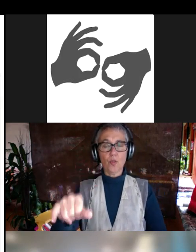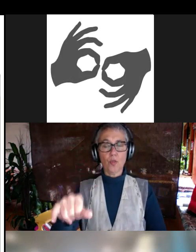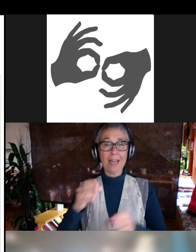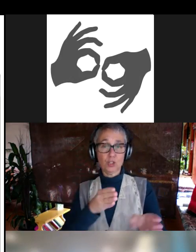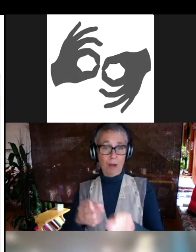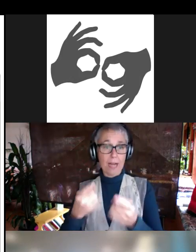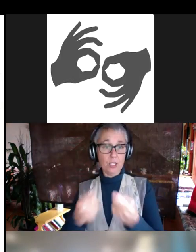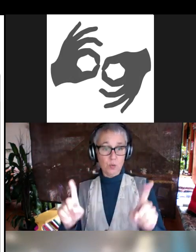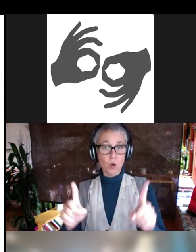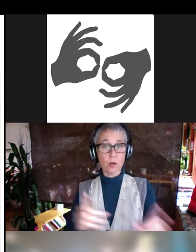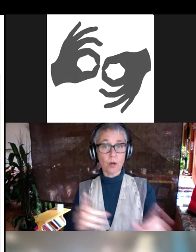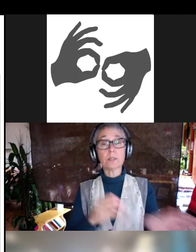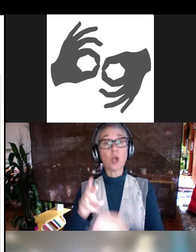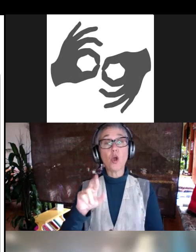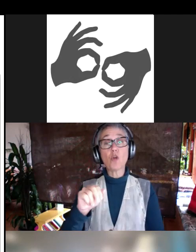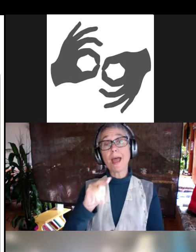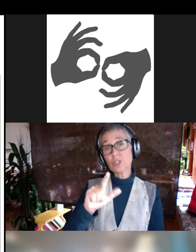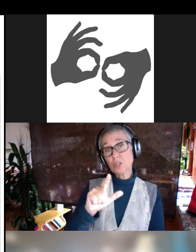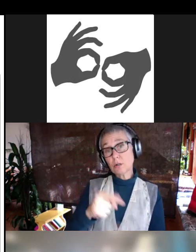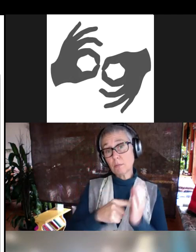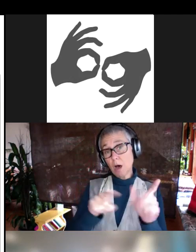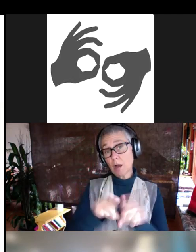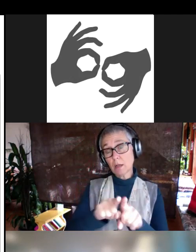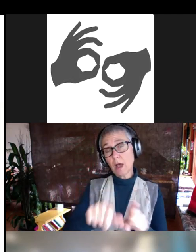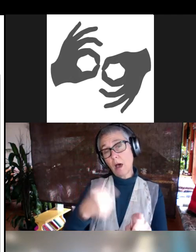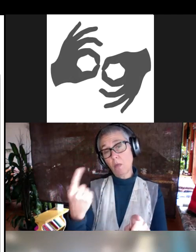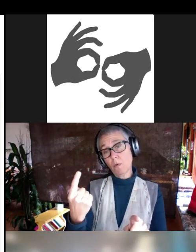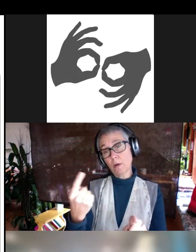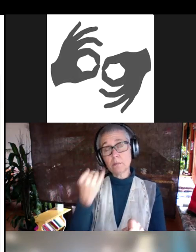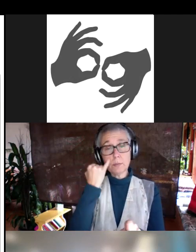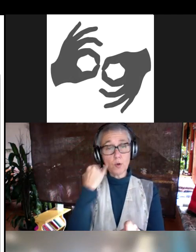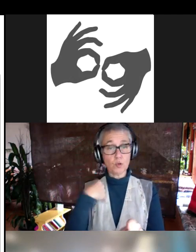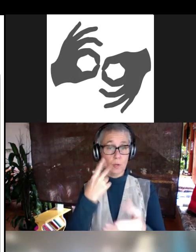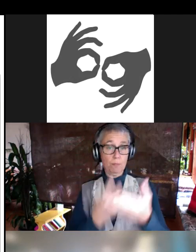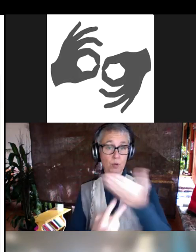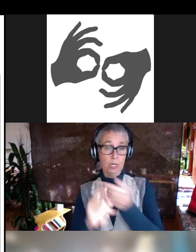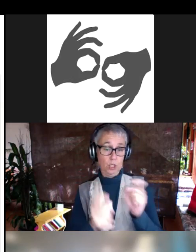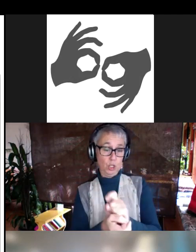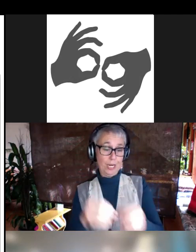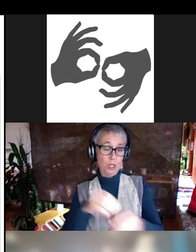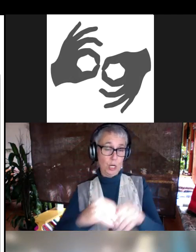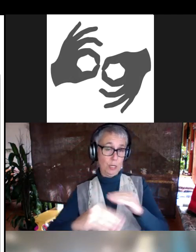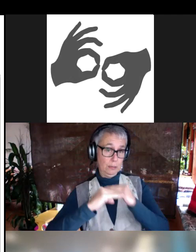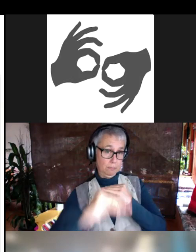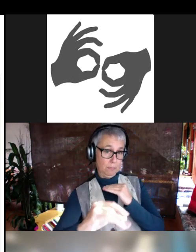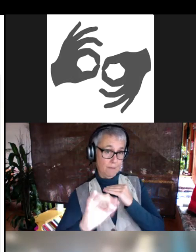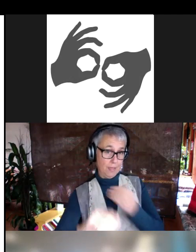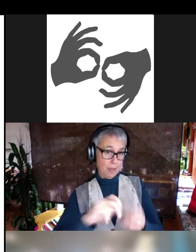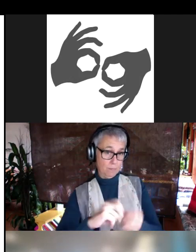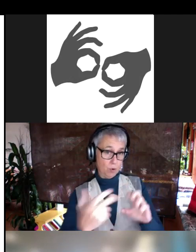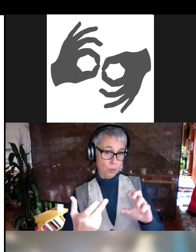rational modeling. And so if we predict, say, the change in stability of the protein upon mutation, we can get a similar